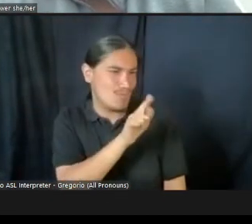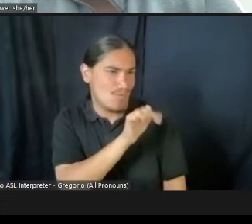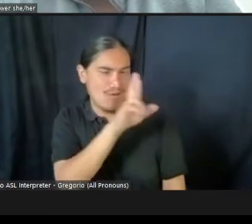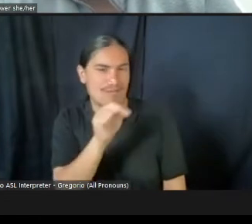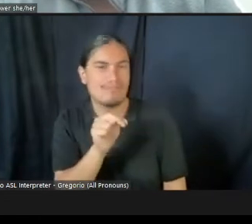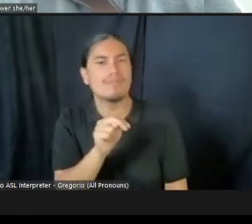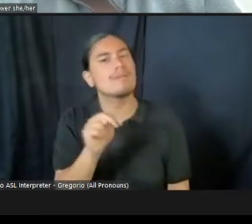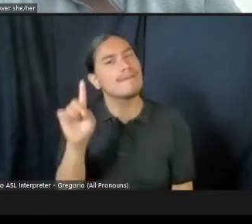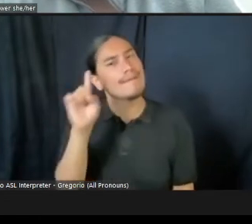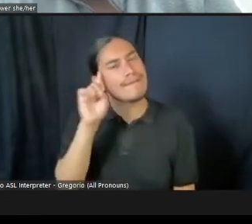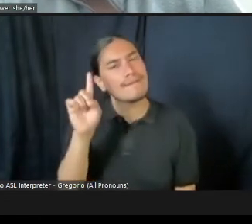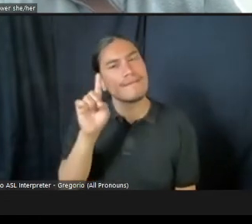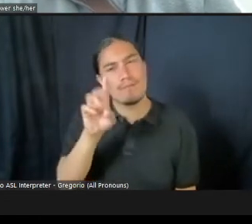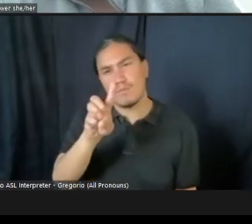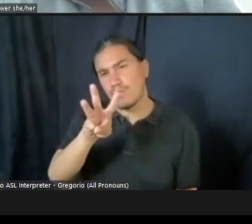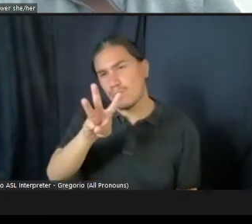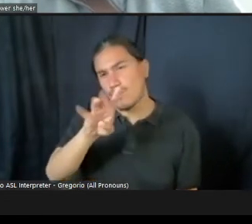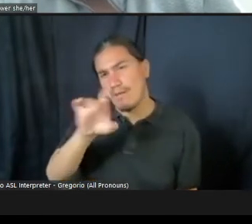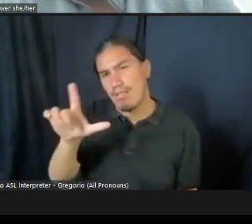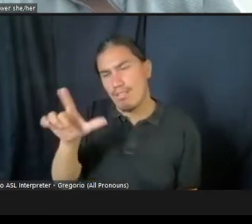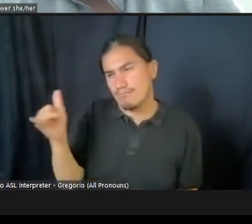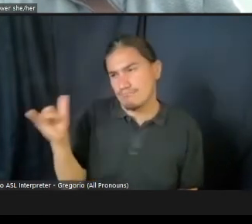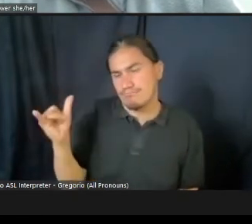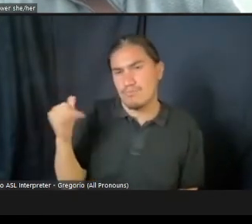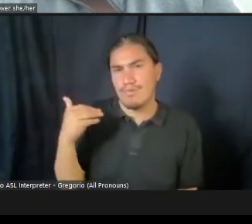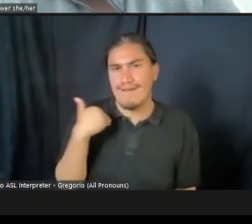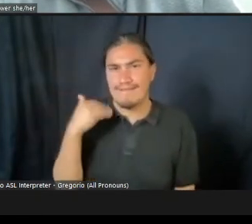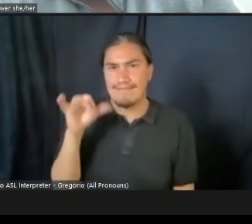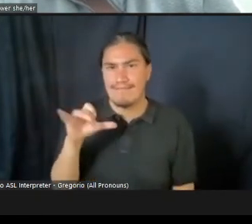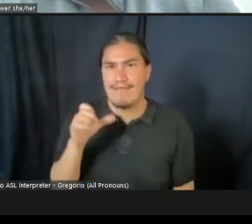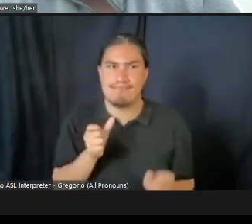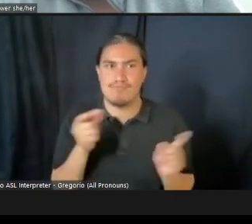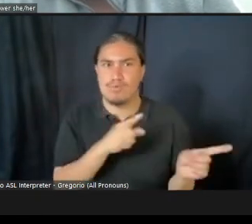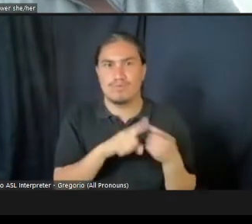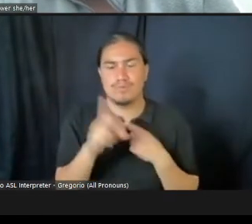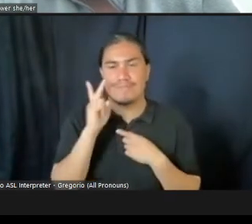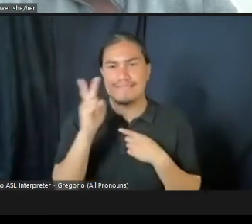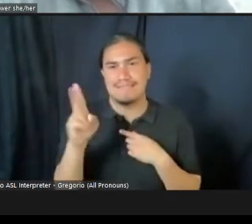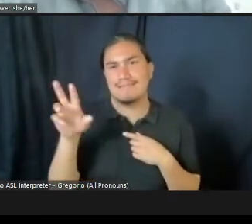I think like Will, I'm having this dramaturgical impulse to look at the threads.